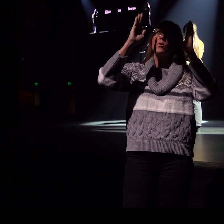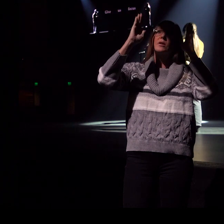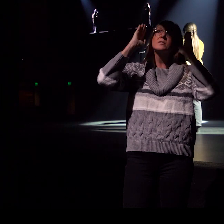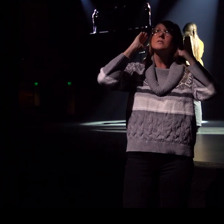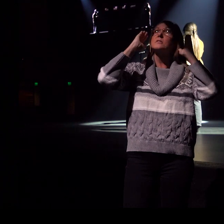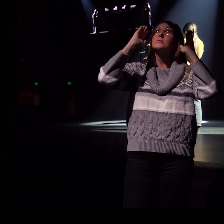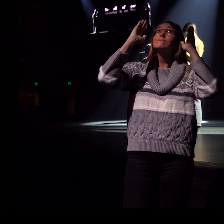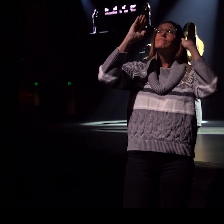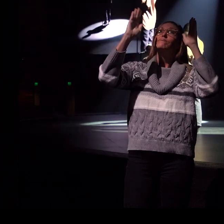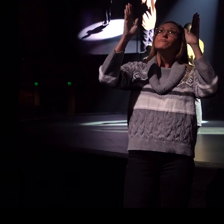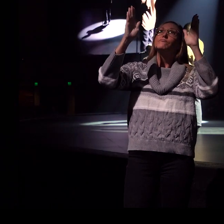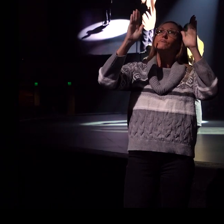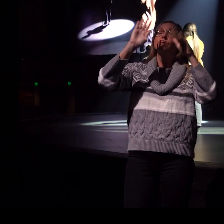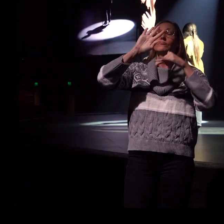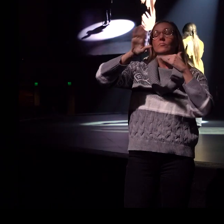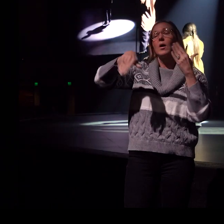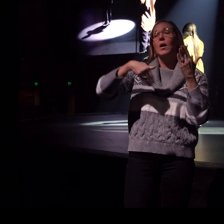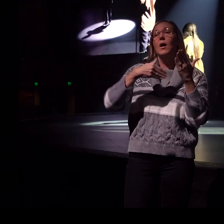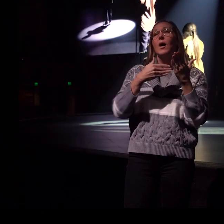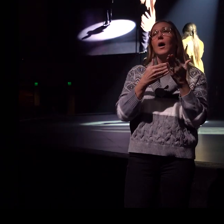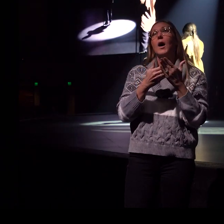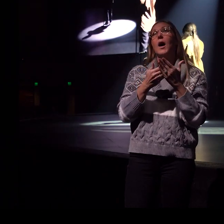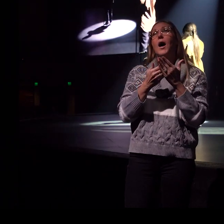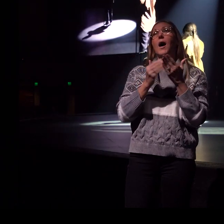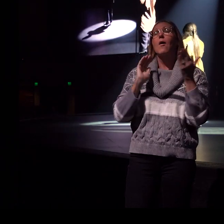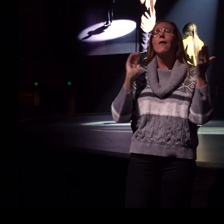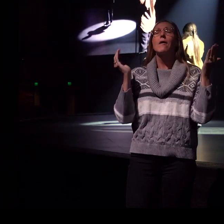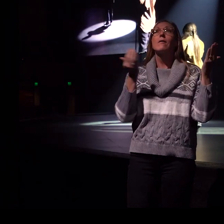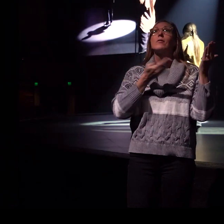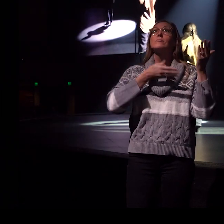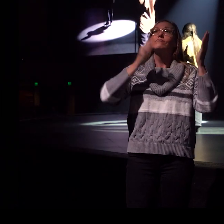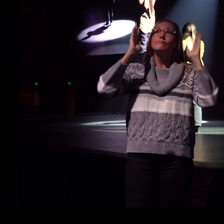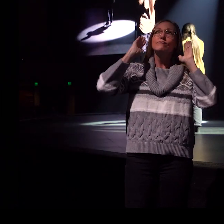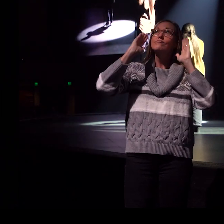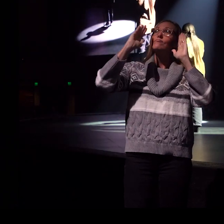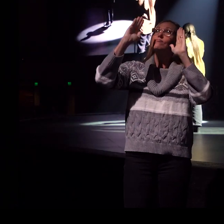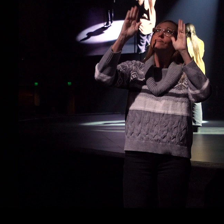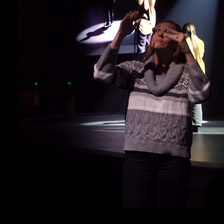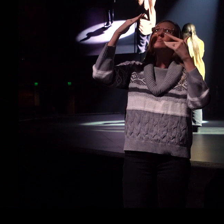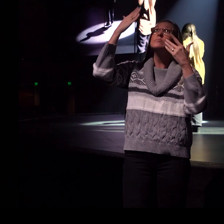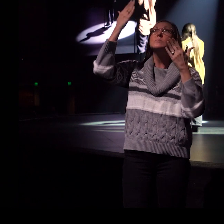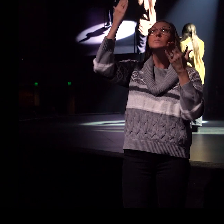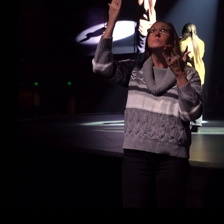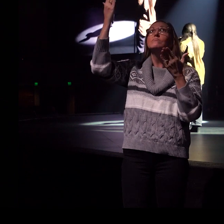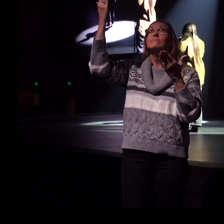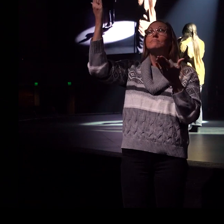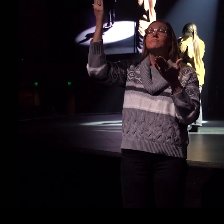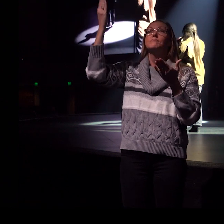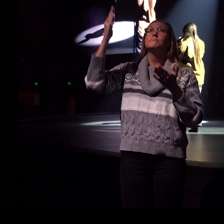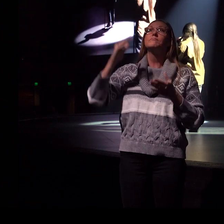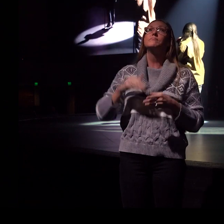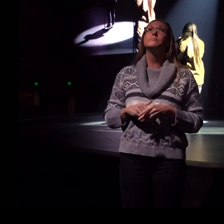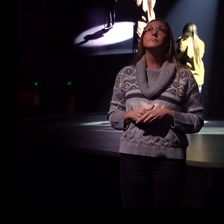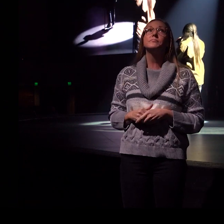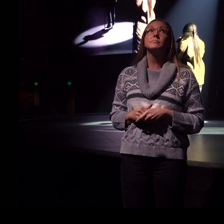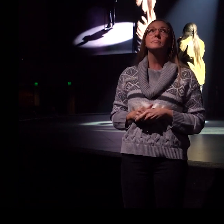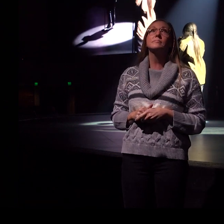focus, so all of our attention is on you.